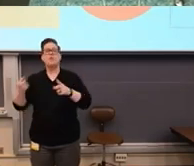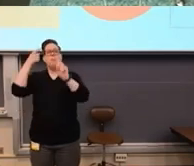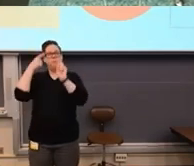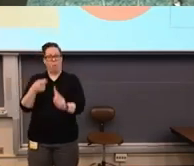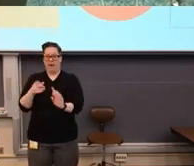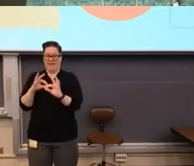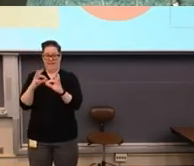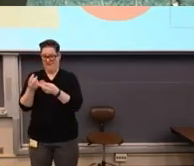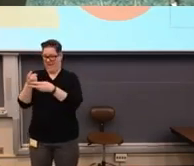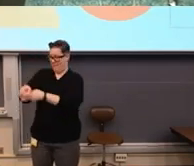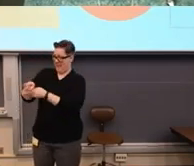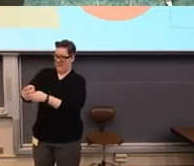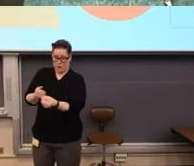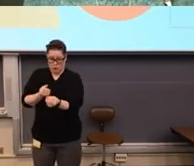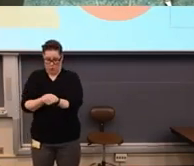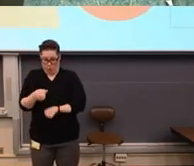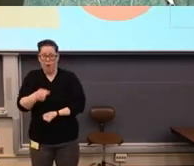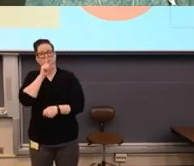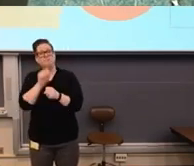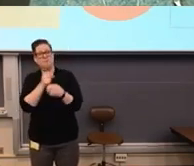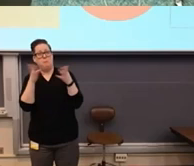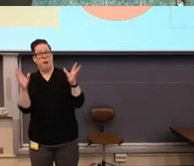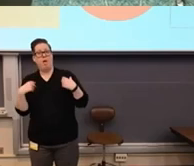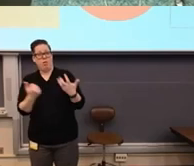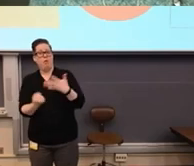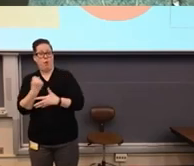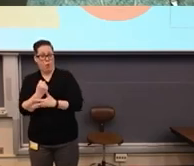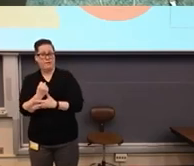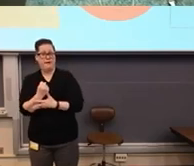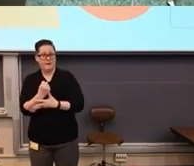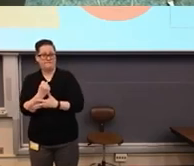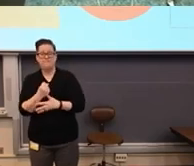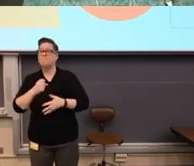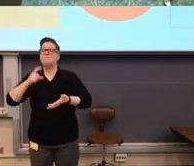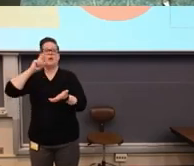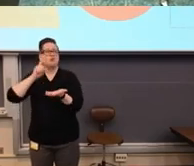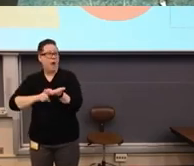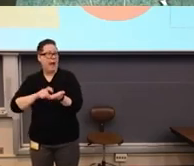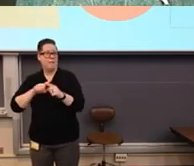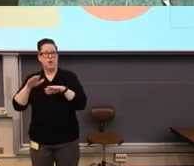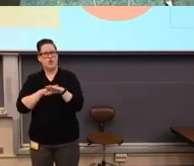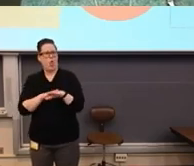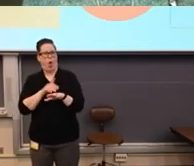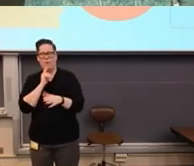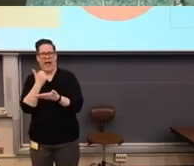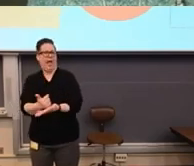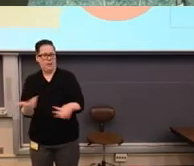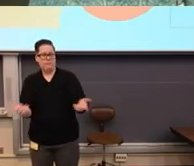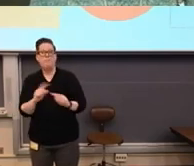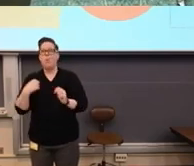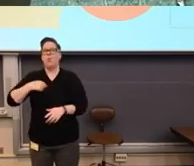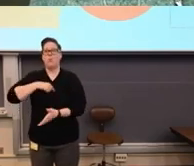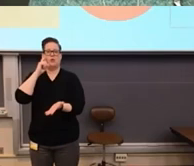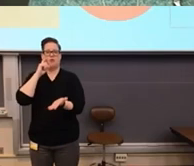family caregivers is a public health priority. It's been recognized and slow to implement, but we all